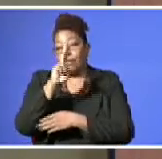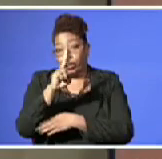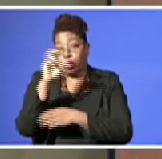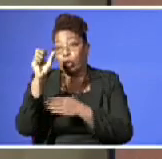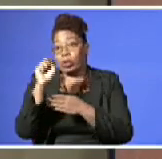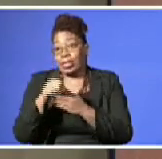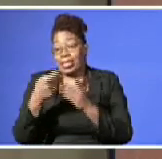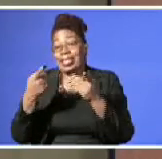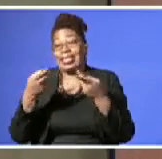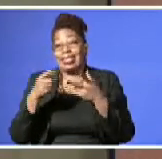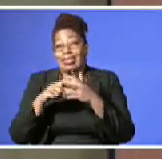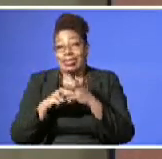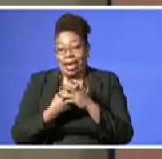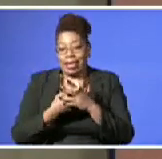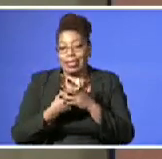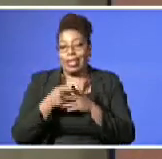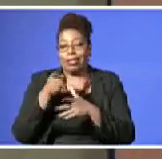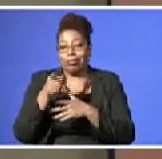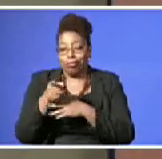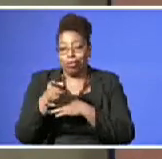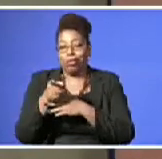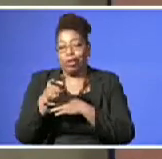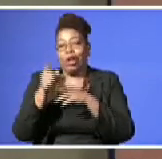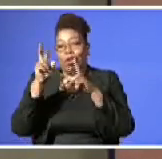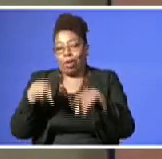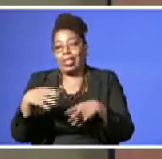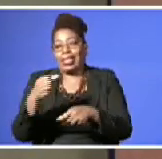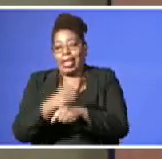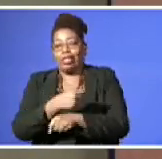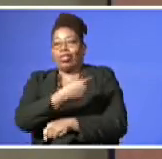and they're encouraging all residents to get their flu shot as we